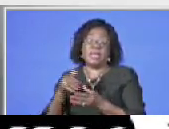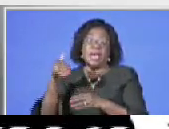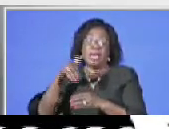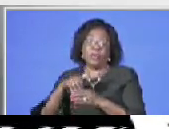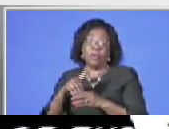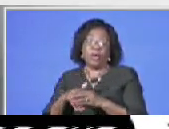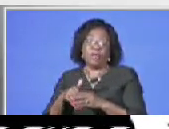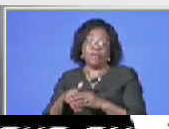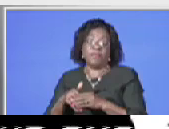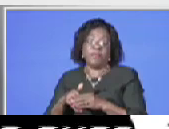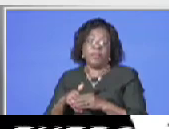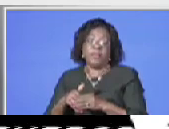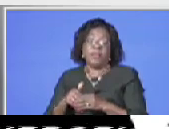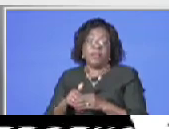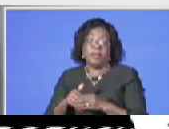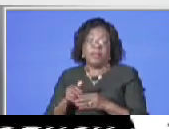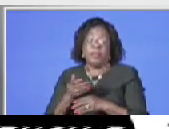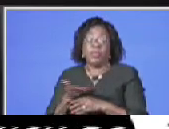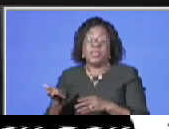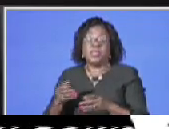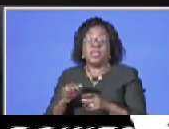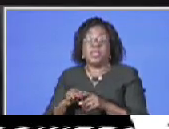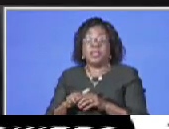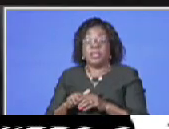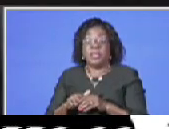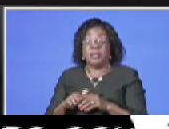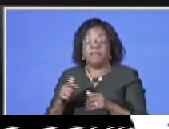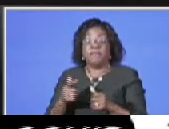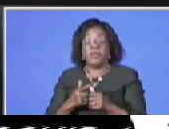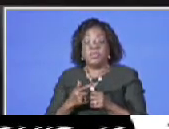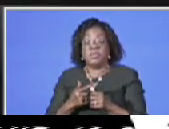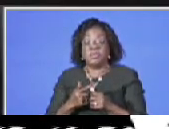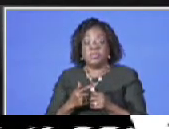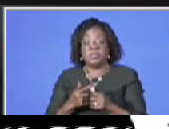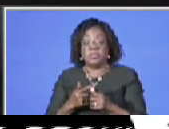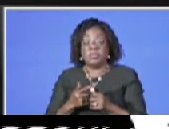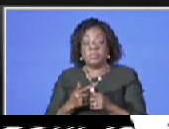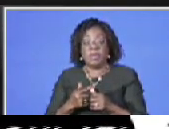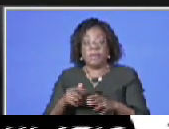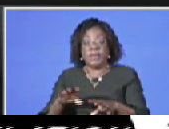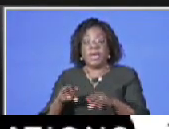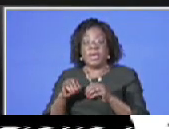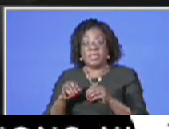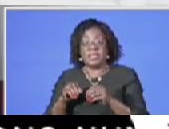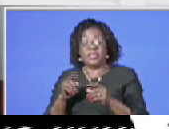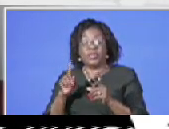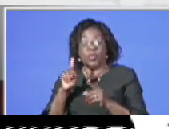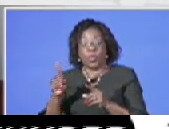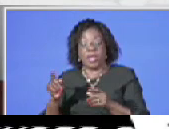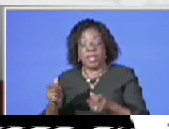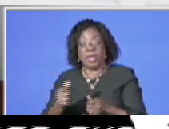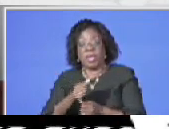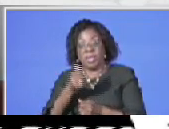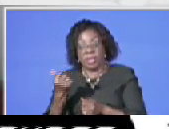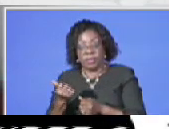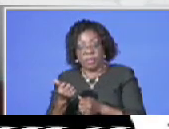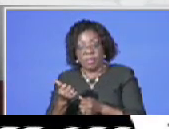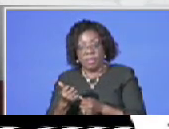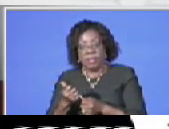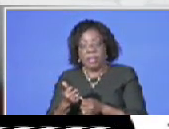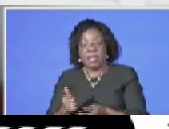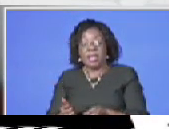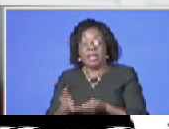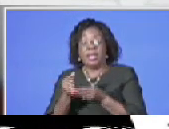conceive a child. Certainly, persons being in close proximity and having more access to one another conceivably could